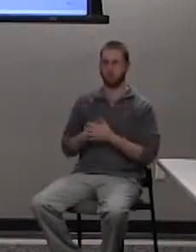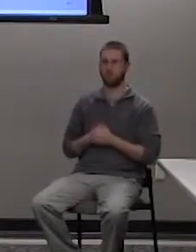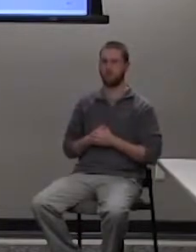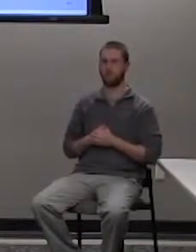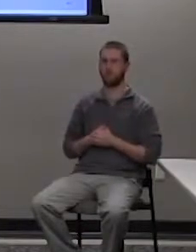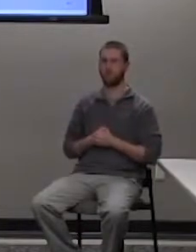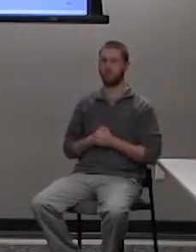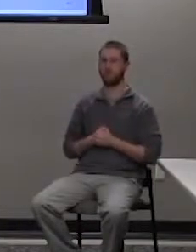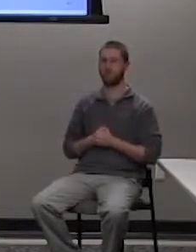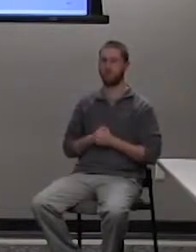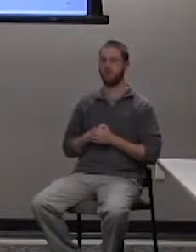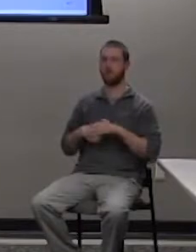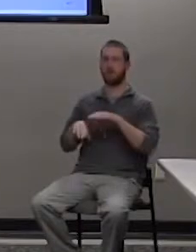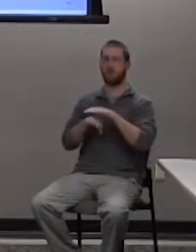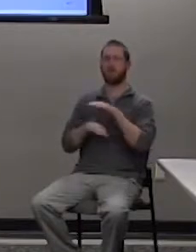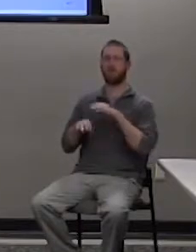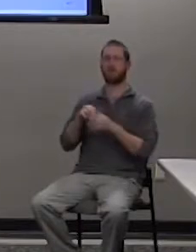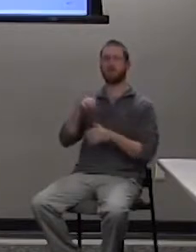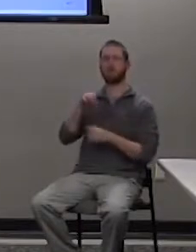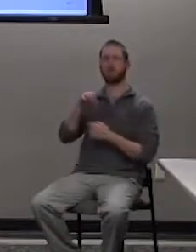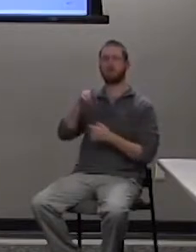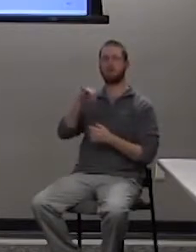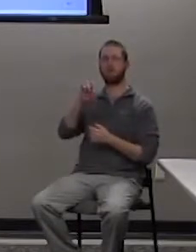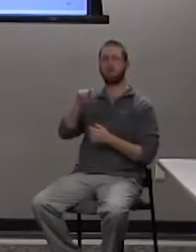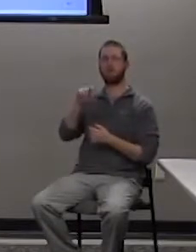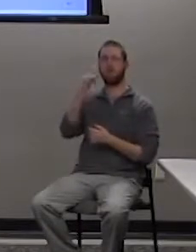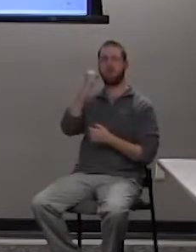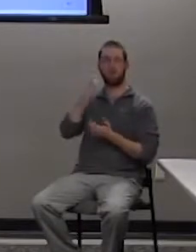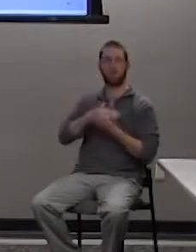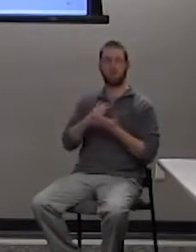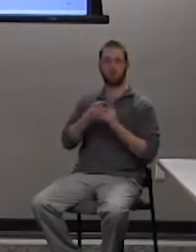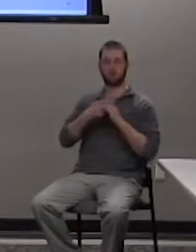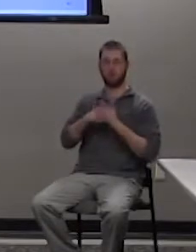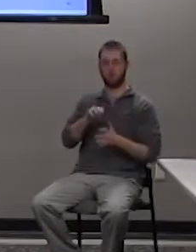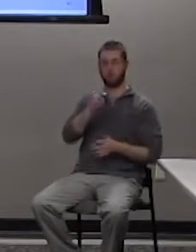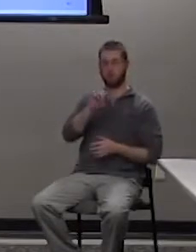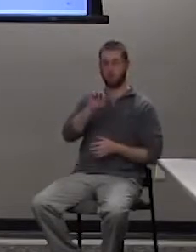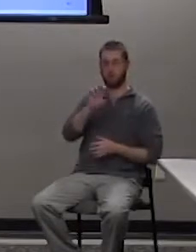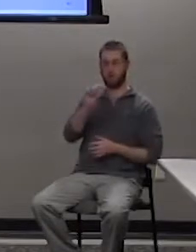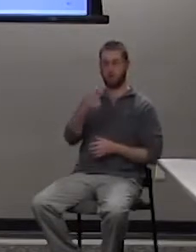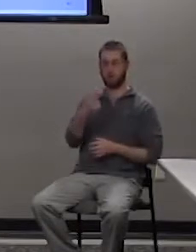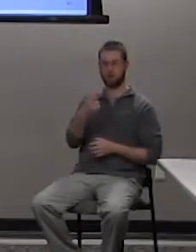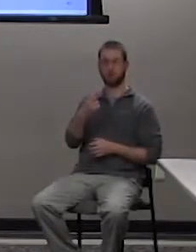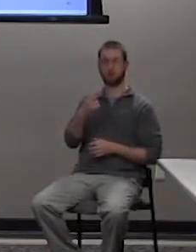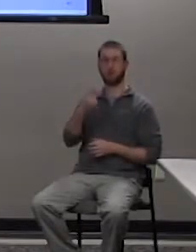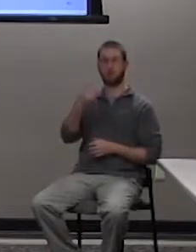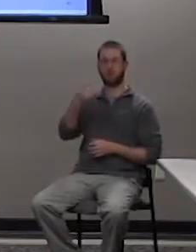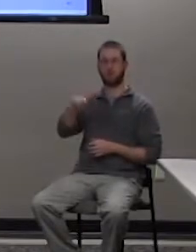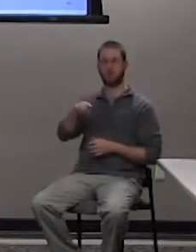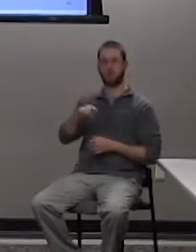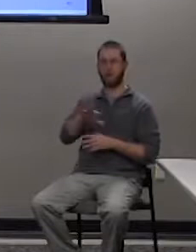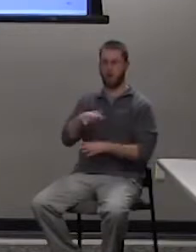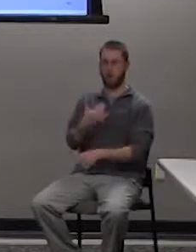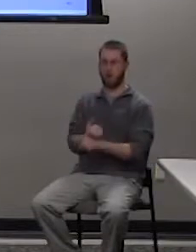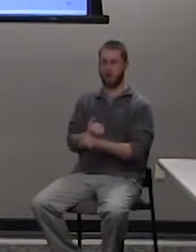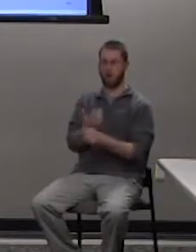the basic spirit of your budget cycle starts in the March time frame, and you all lock it down in